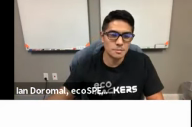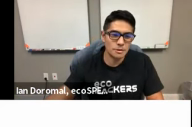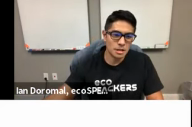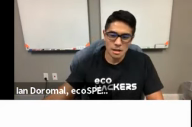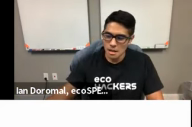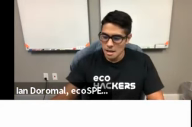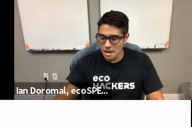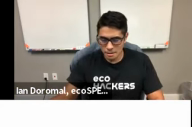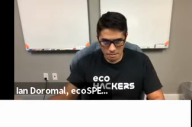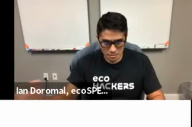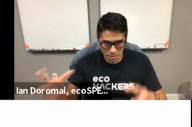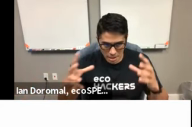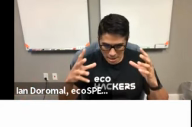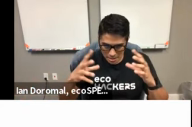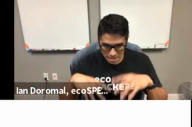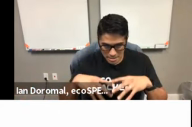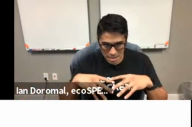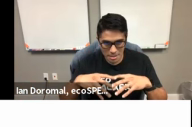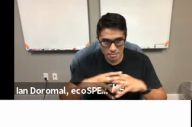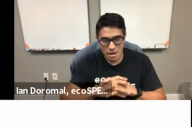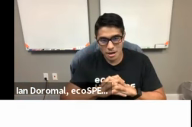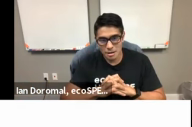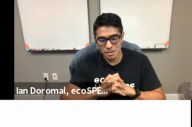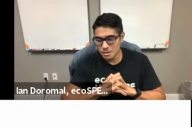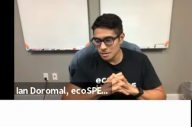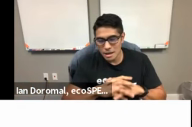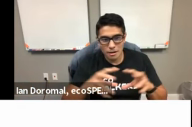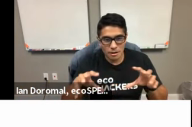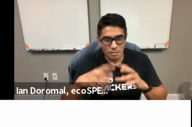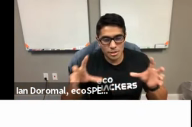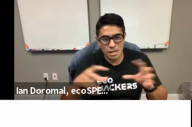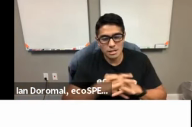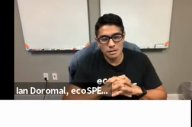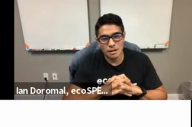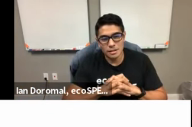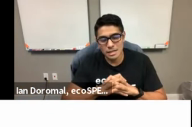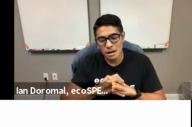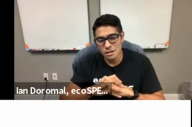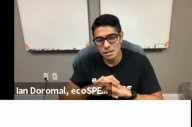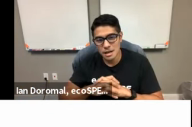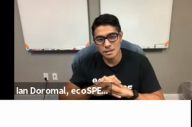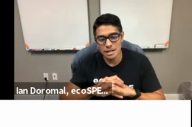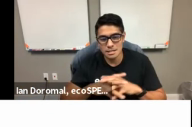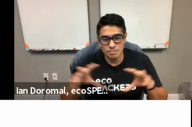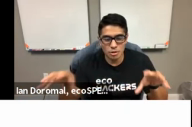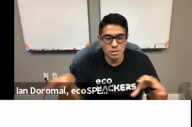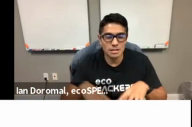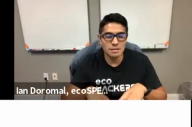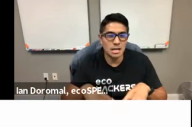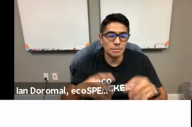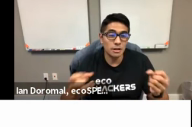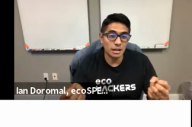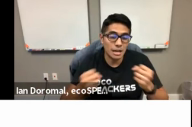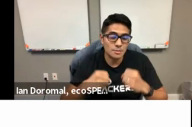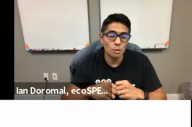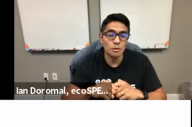for EcoSpheres. And it's really a sediment layer protection technology that gets pushed into